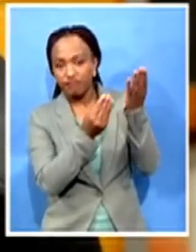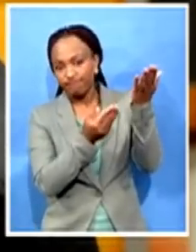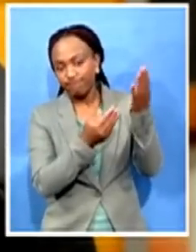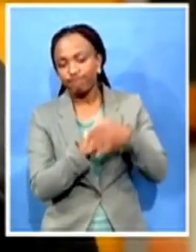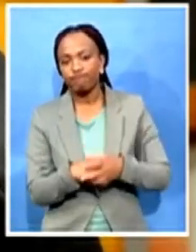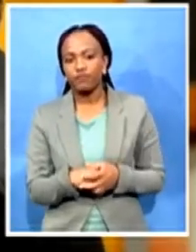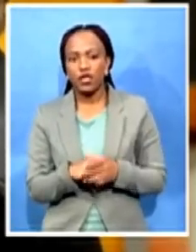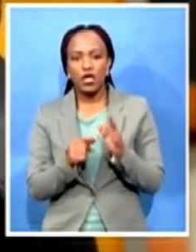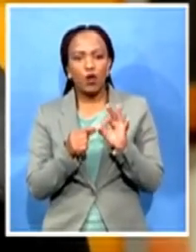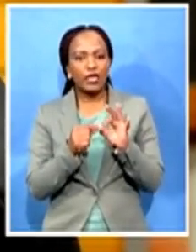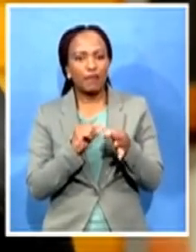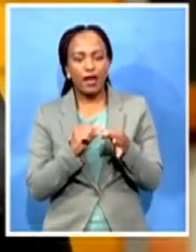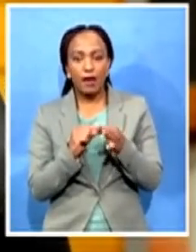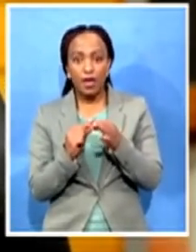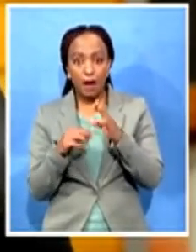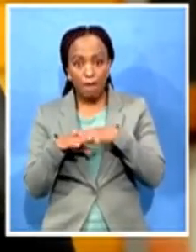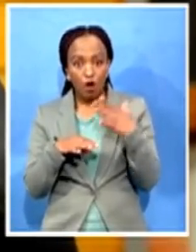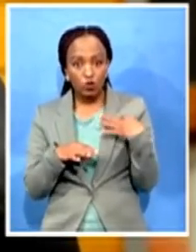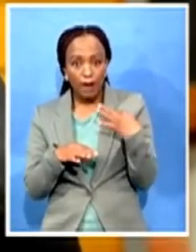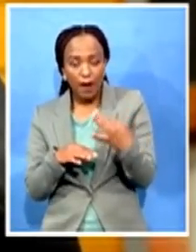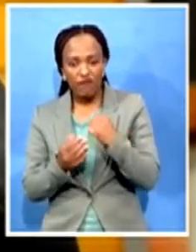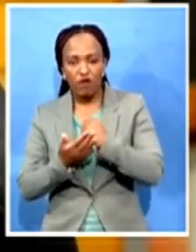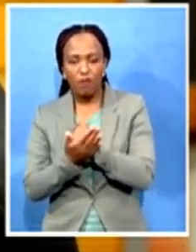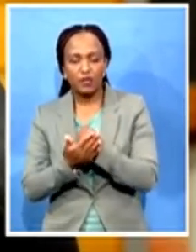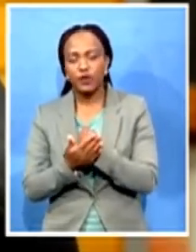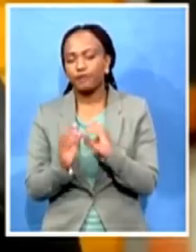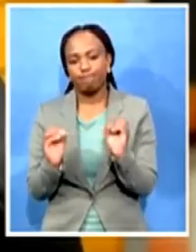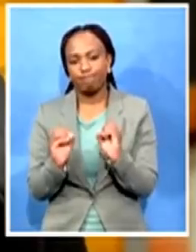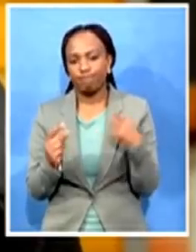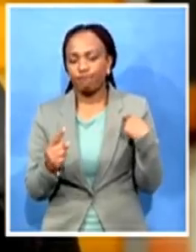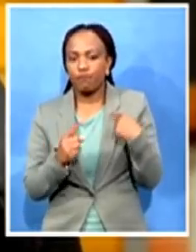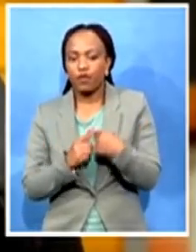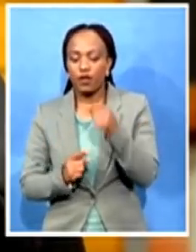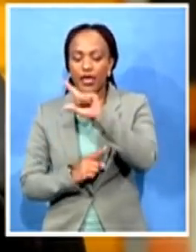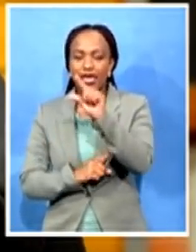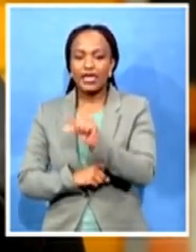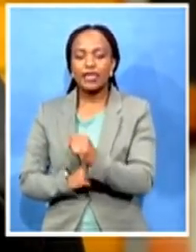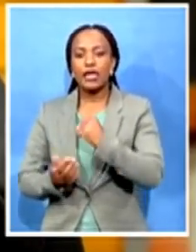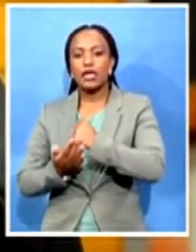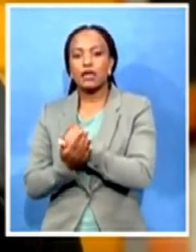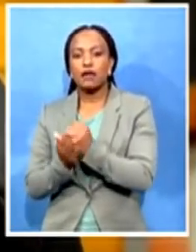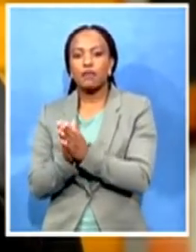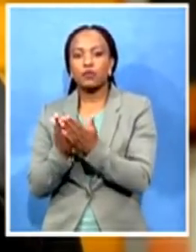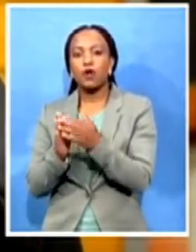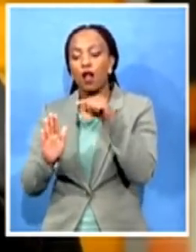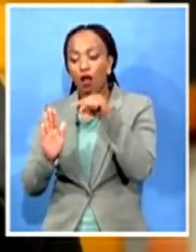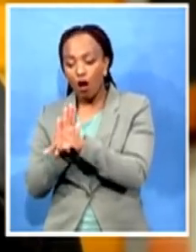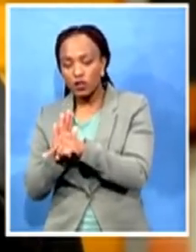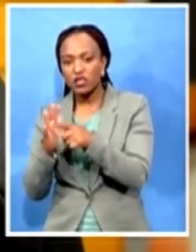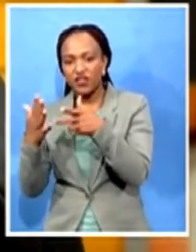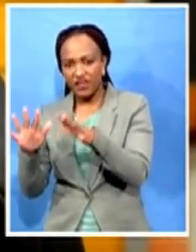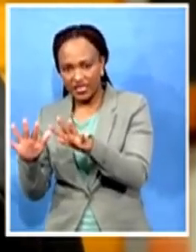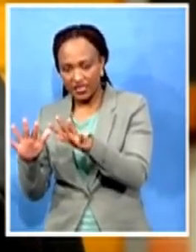travel documents. And the Italian passport, the loss of same was reported when he found out that it was